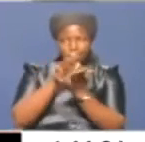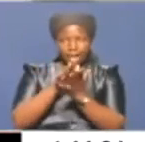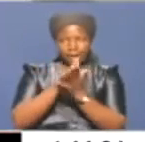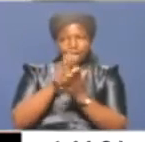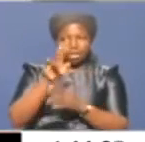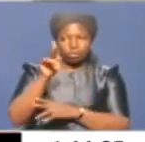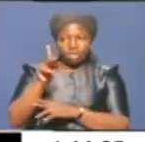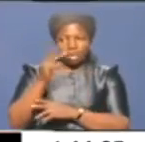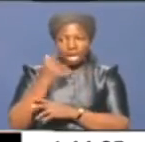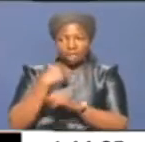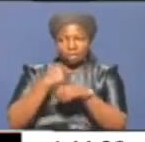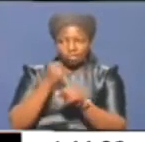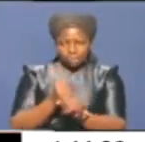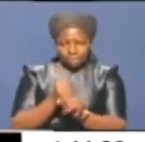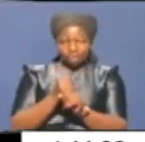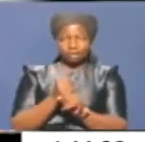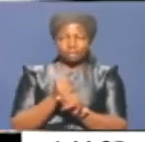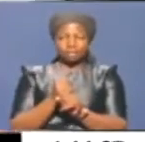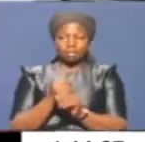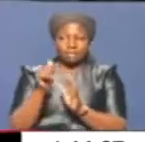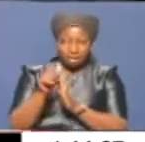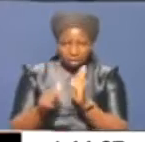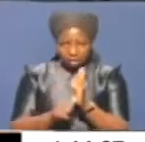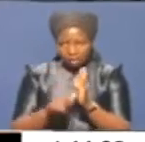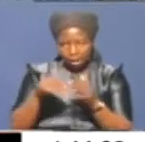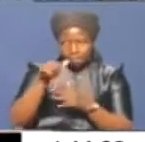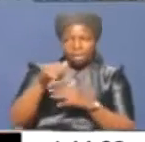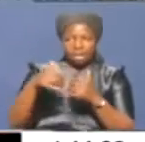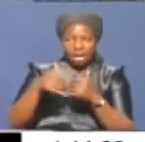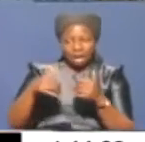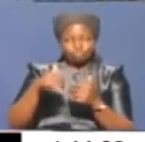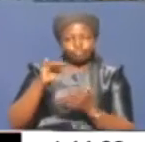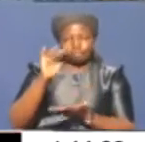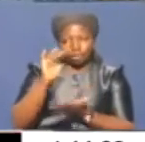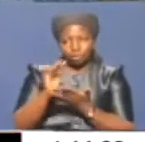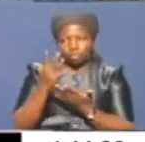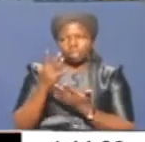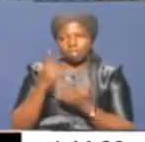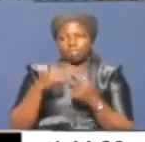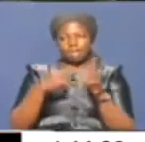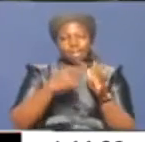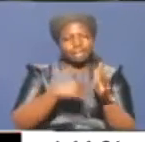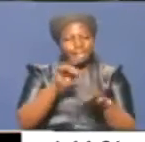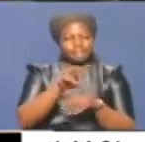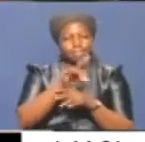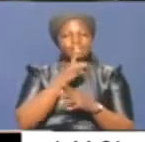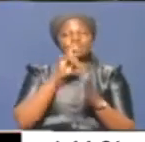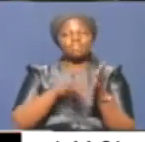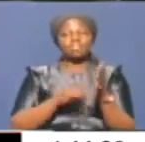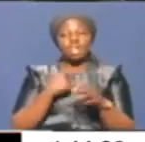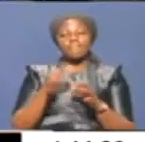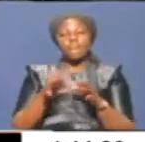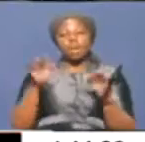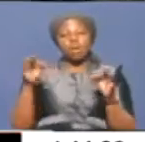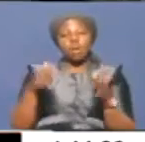a slight dent in their gender pay gaps last year, though industry observers say they still have a long way to